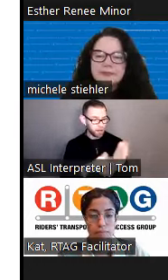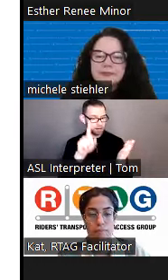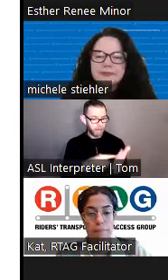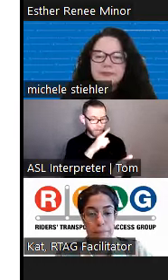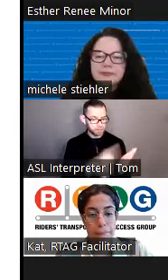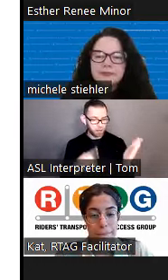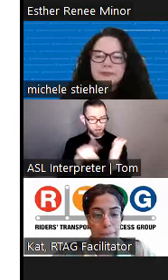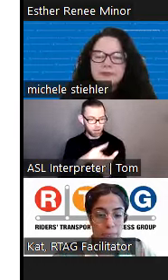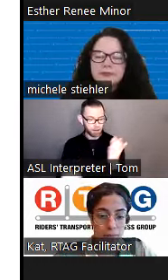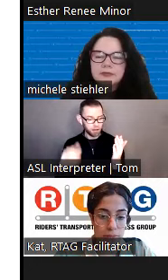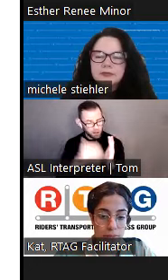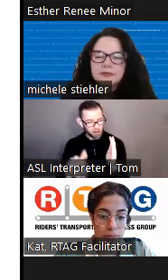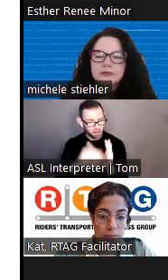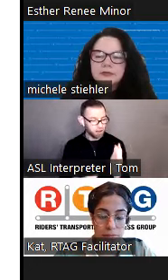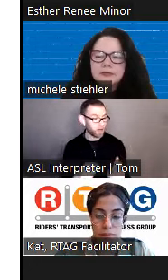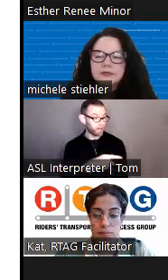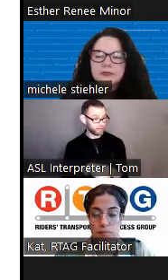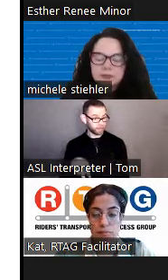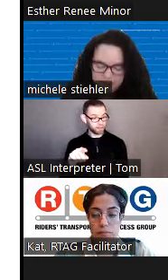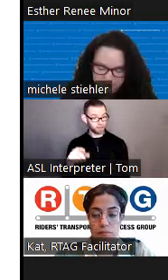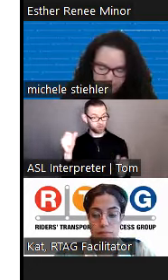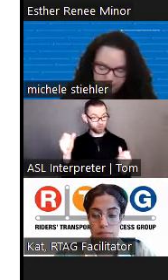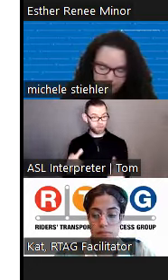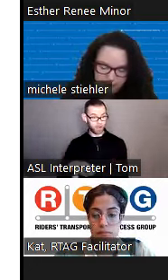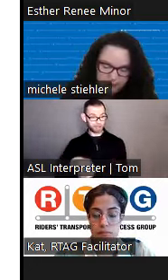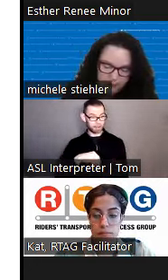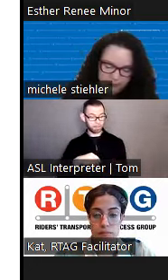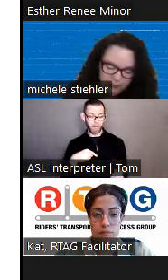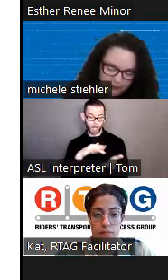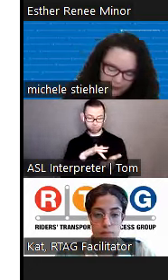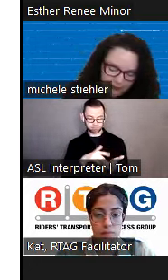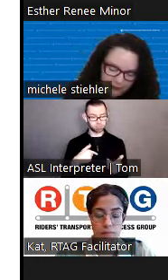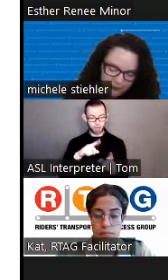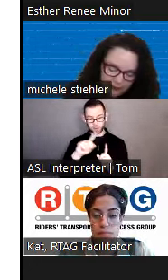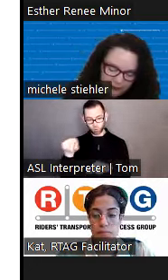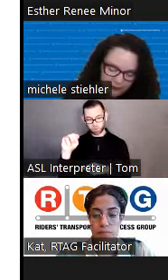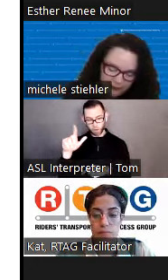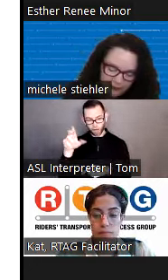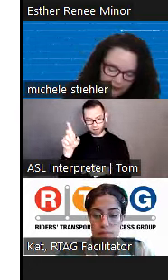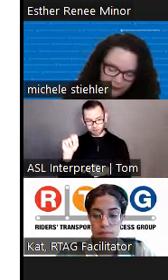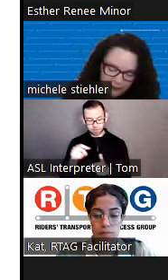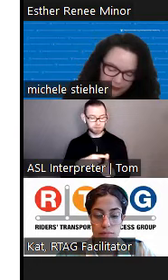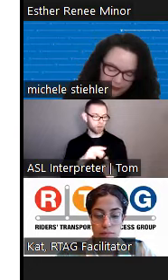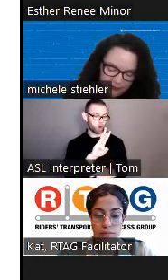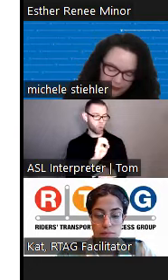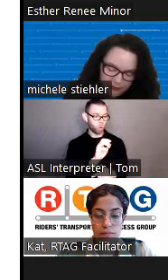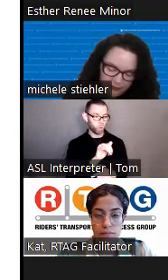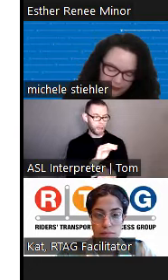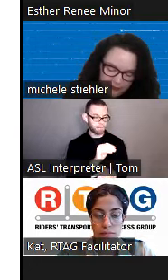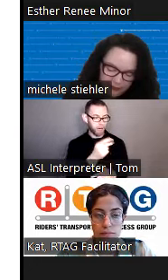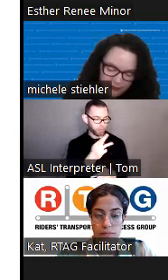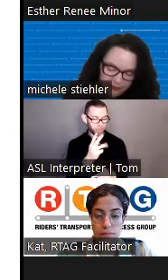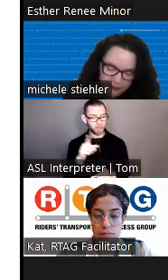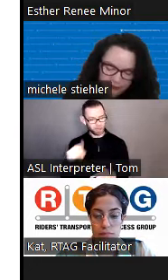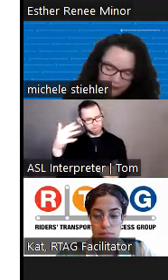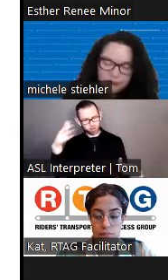So that you get a driver, I put in there automatically, I'm going to Malden or I'm going to Weymouth. That way they know how far I'm going. That